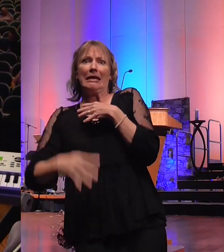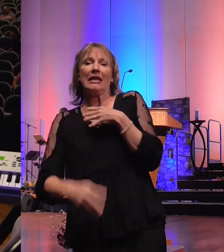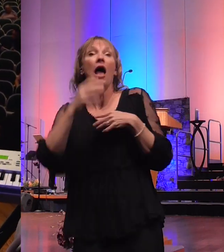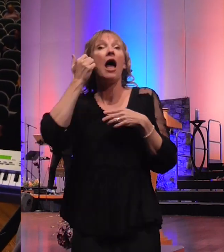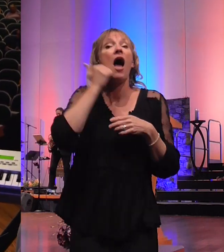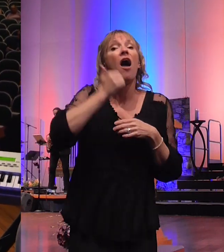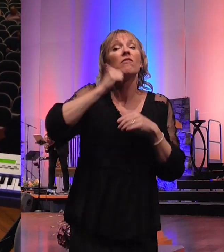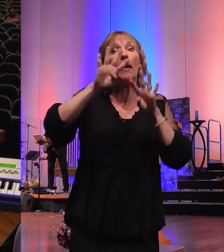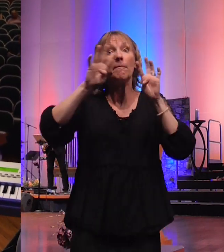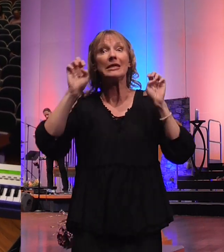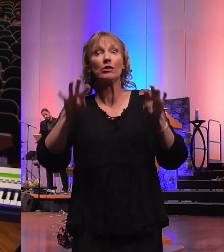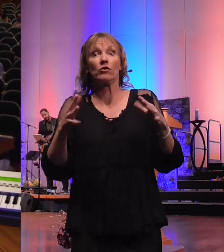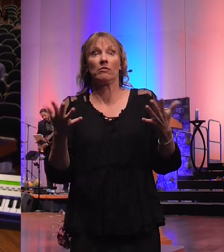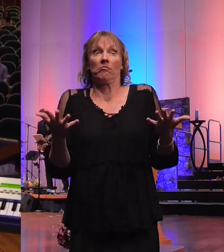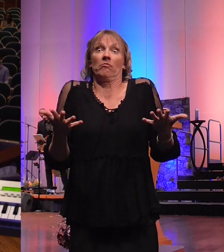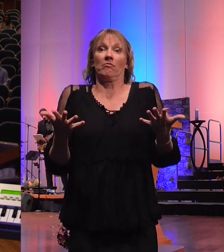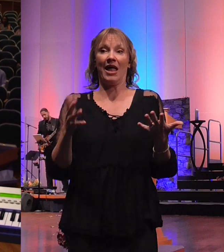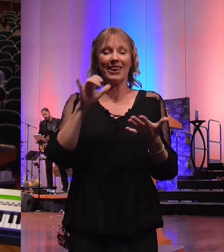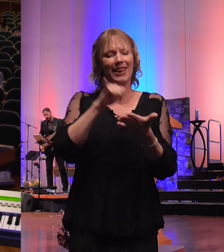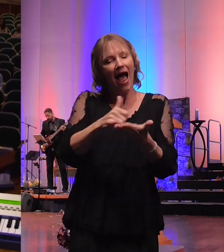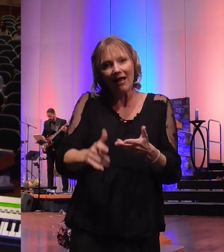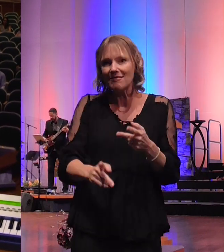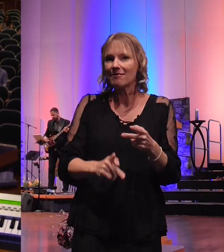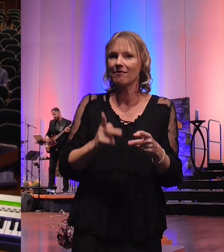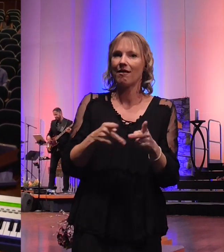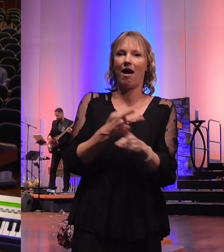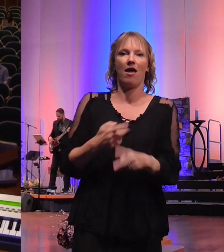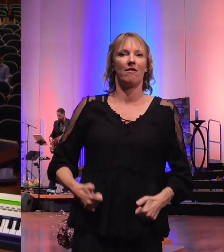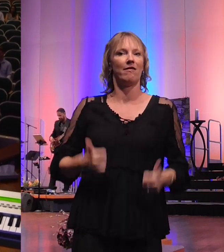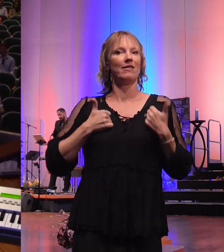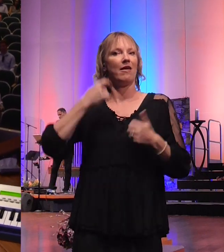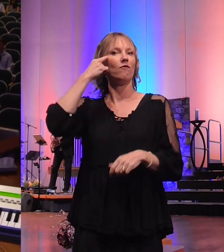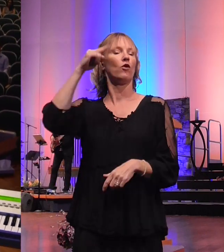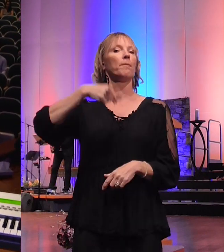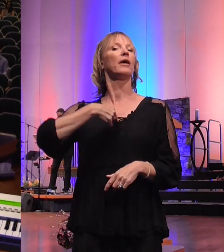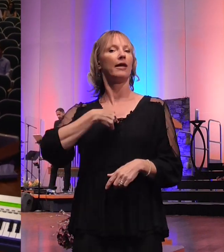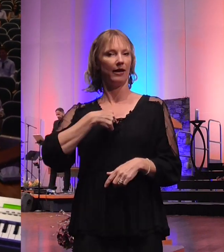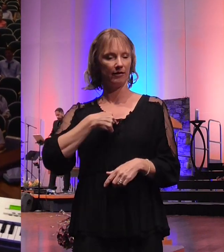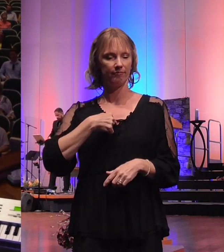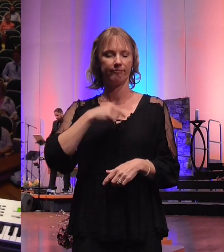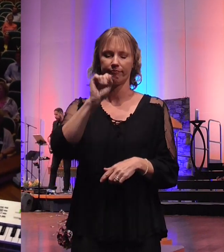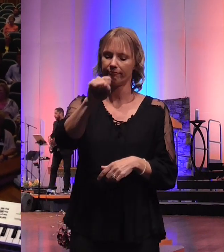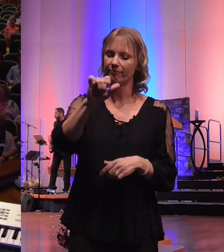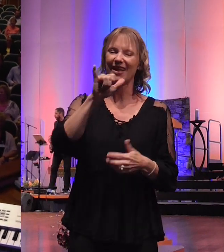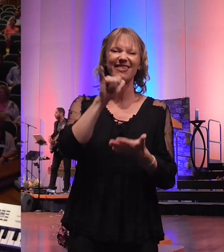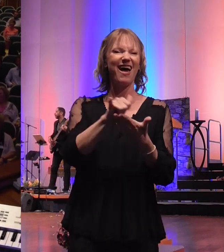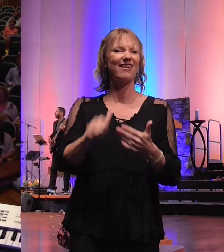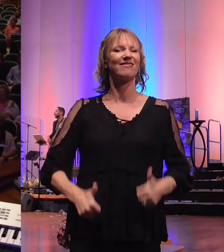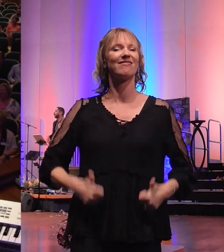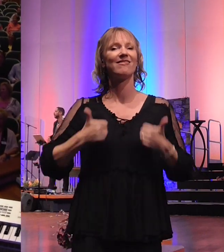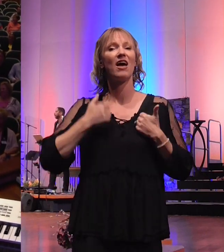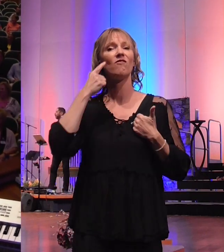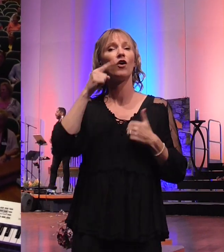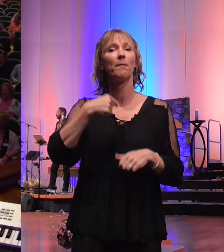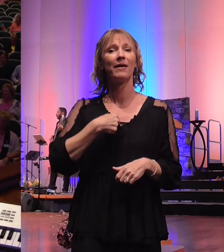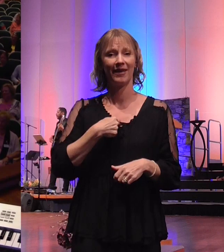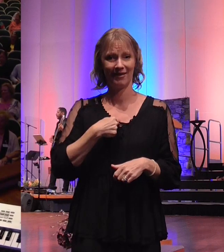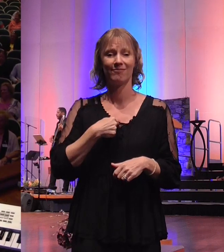a mystery, yeah, that's the life for me. Oh, that's the life for me.